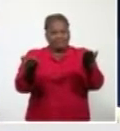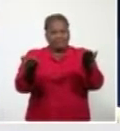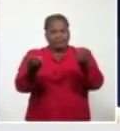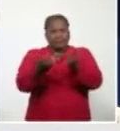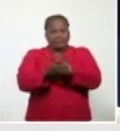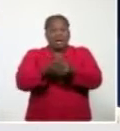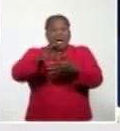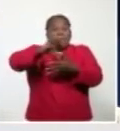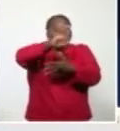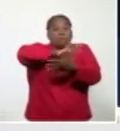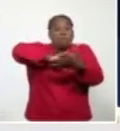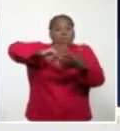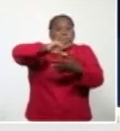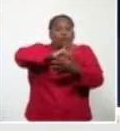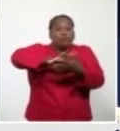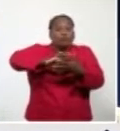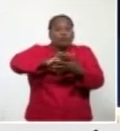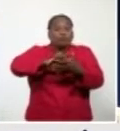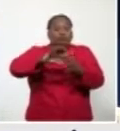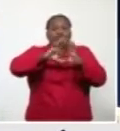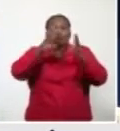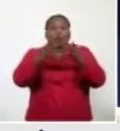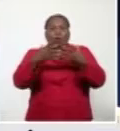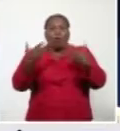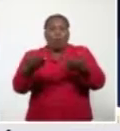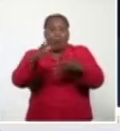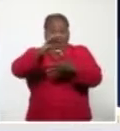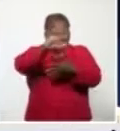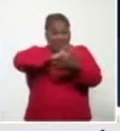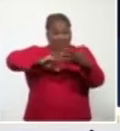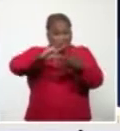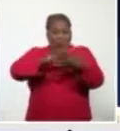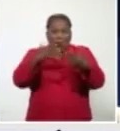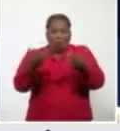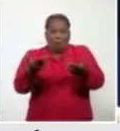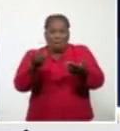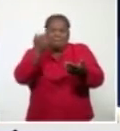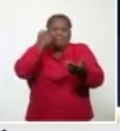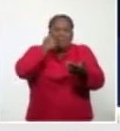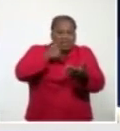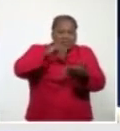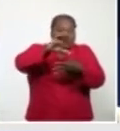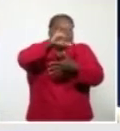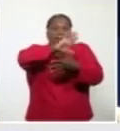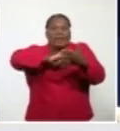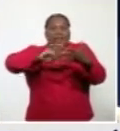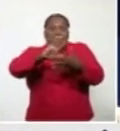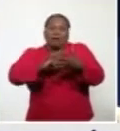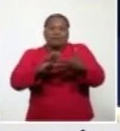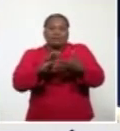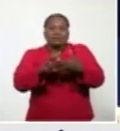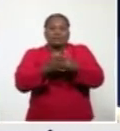one we belong to. The lethality in the region is of